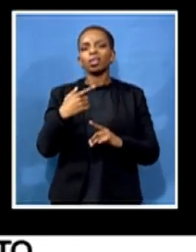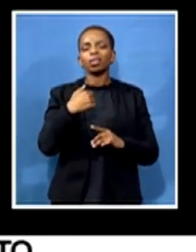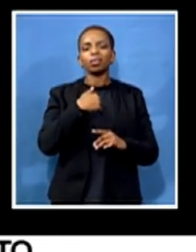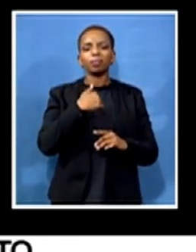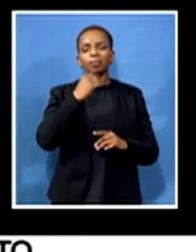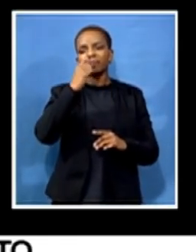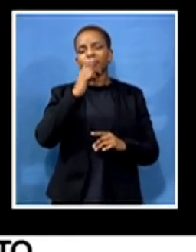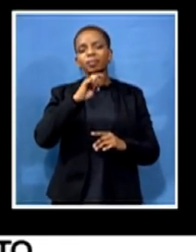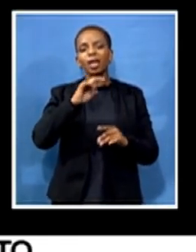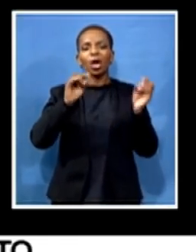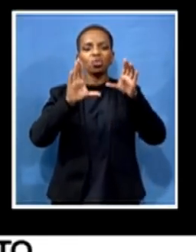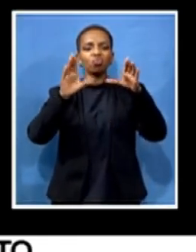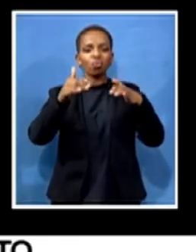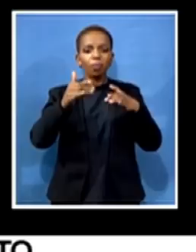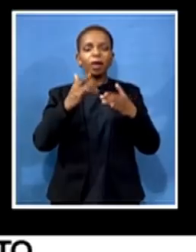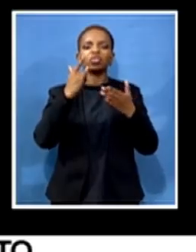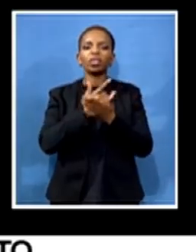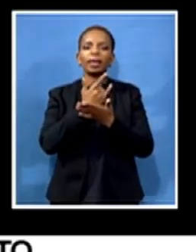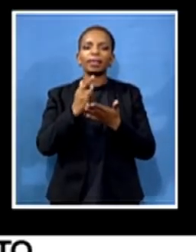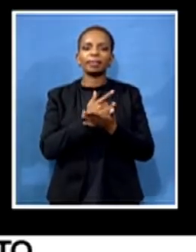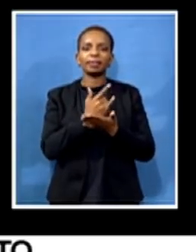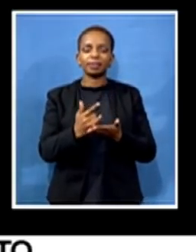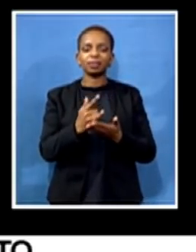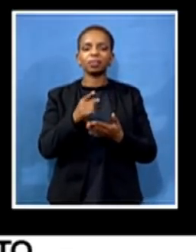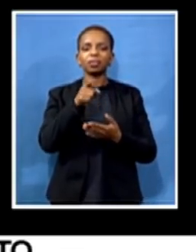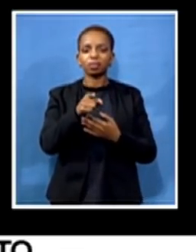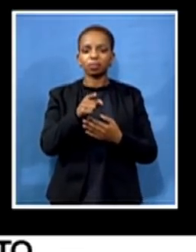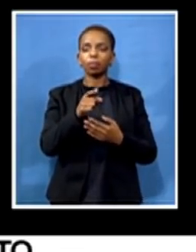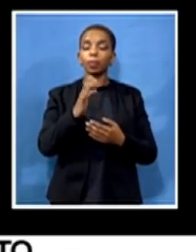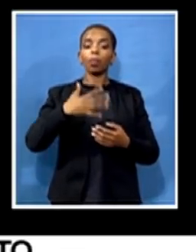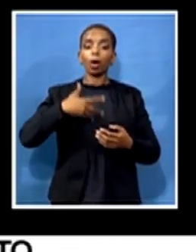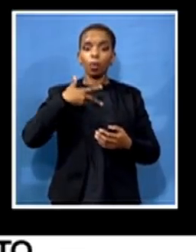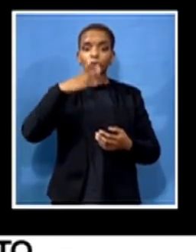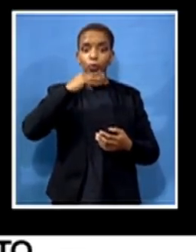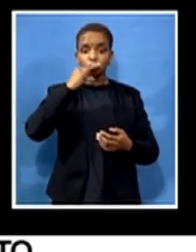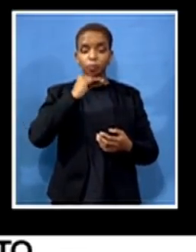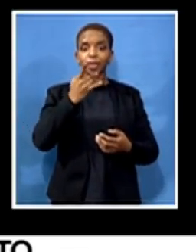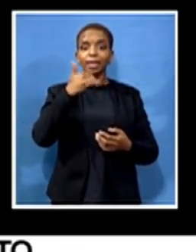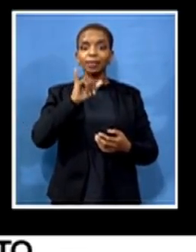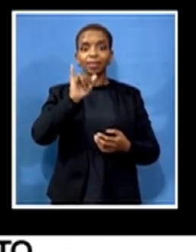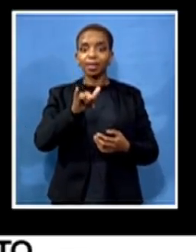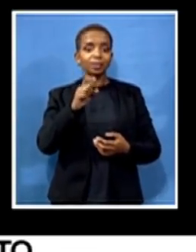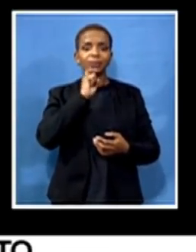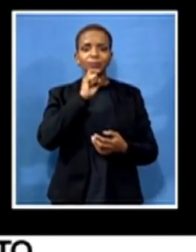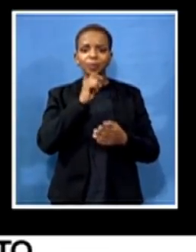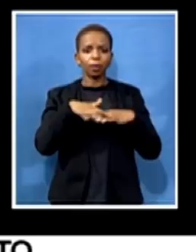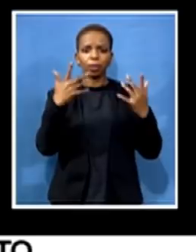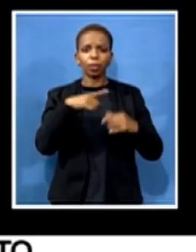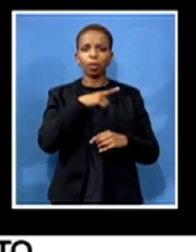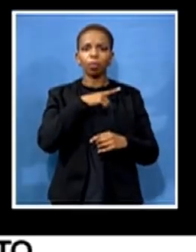indicate that we want to speak if that doesn't seem to be used? Because I was the first person to indicate. There